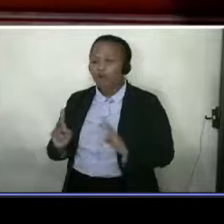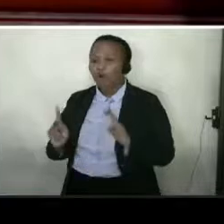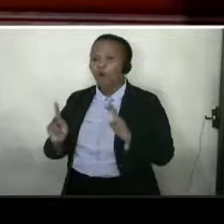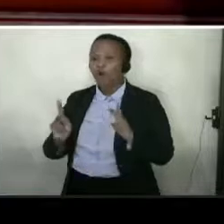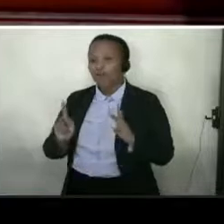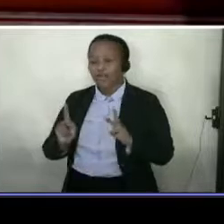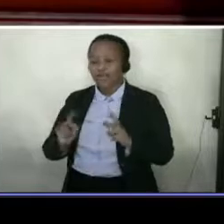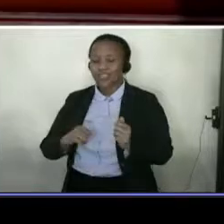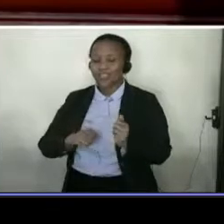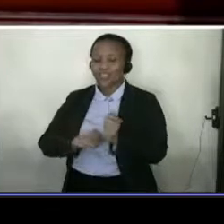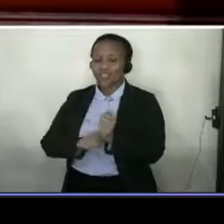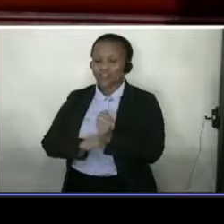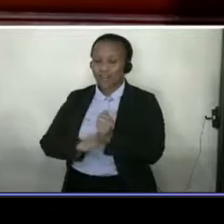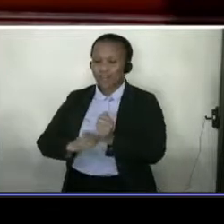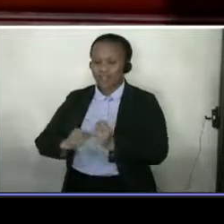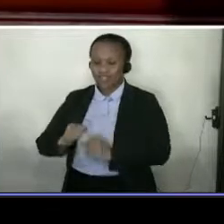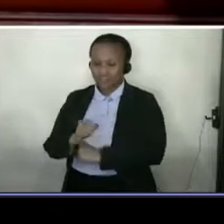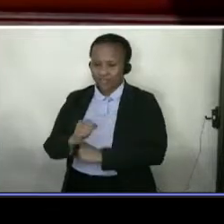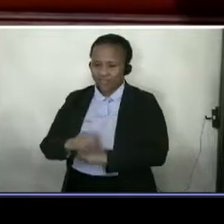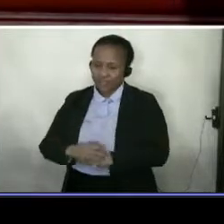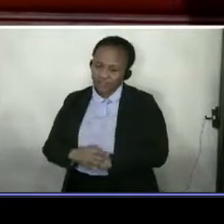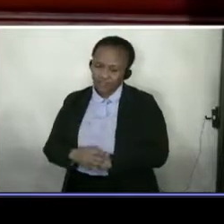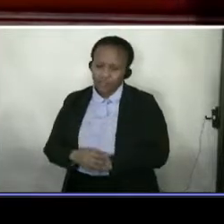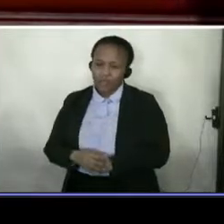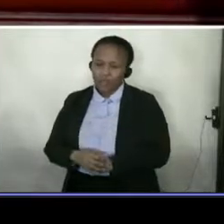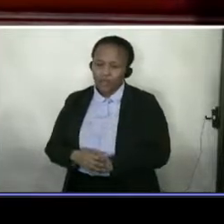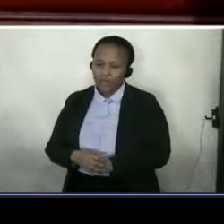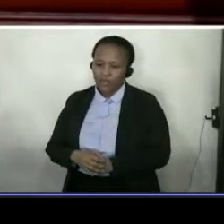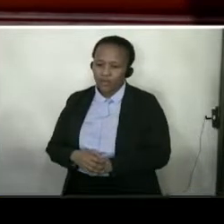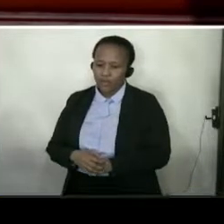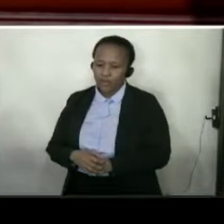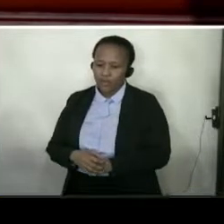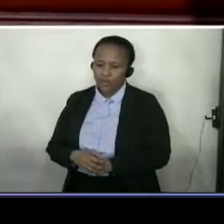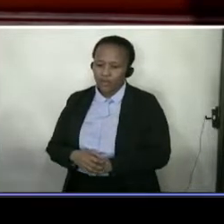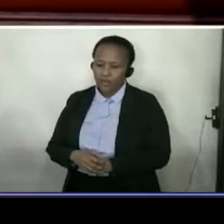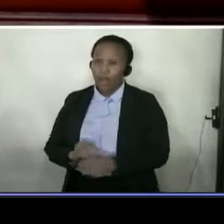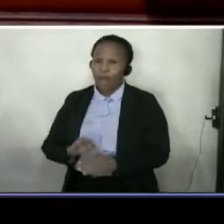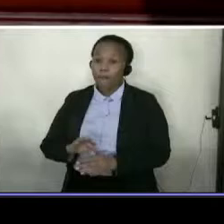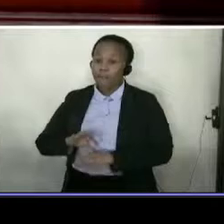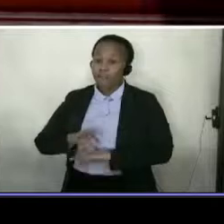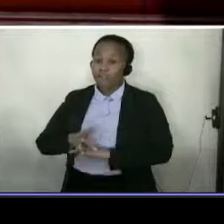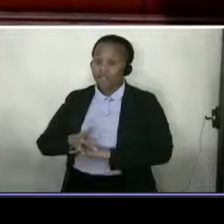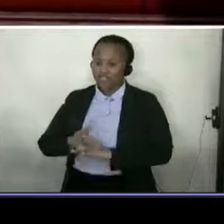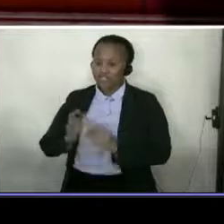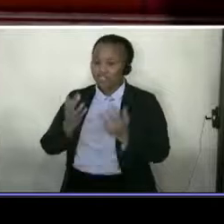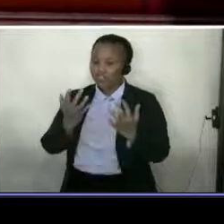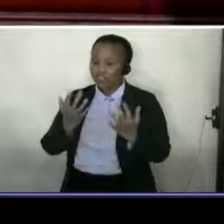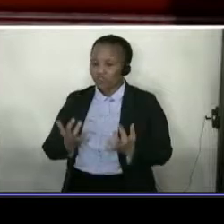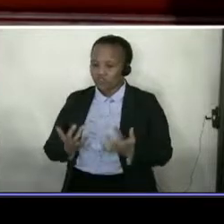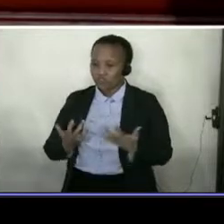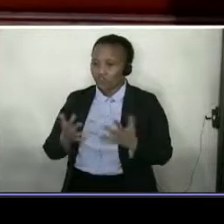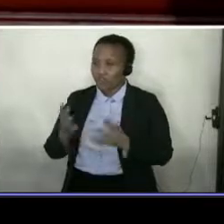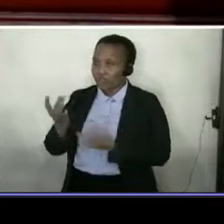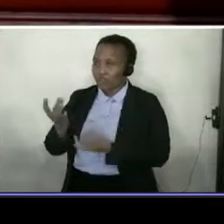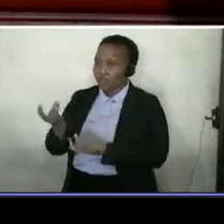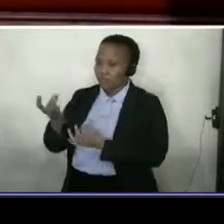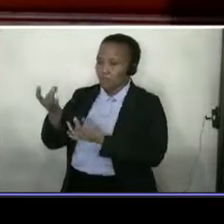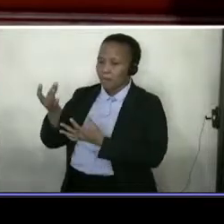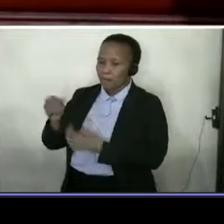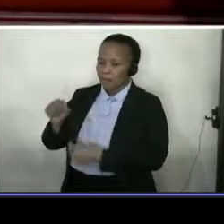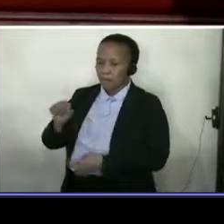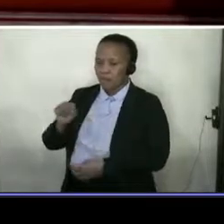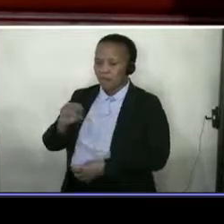Speaker, the Provincial Treasury informed SCOPA that all departments and